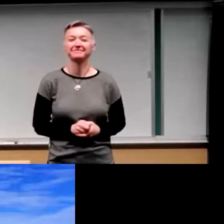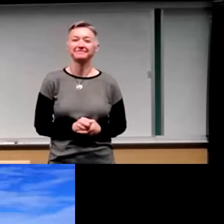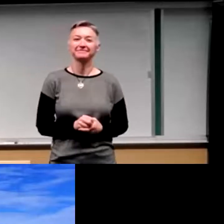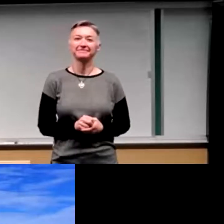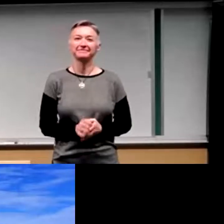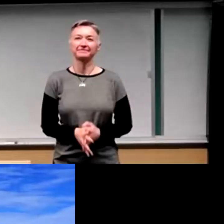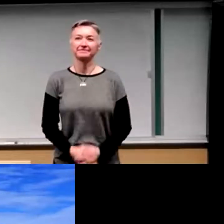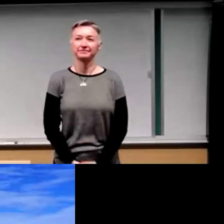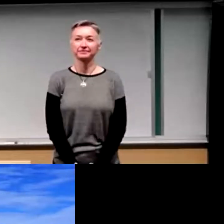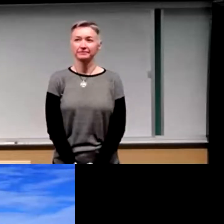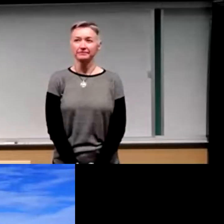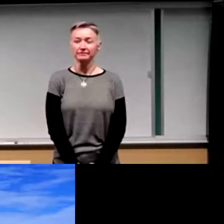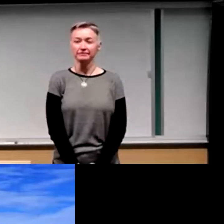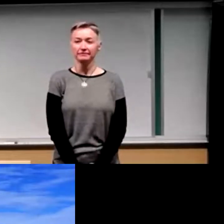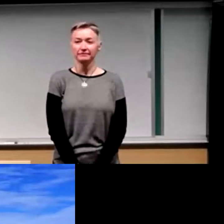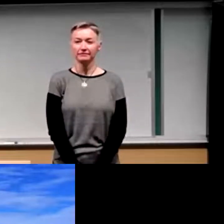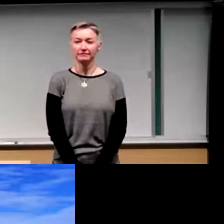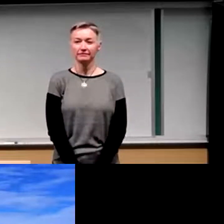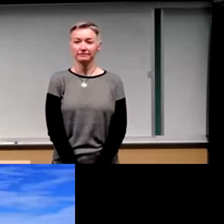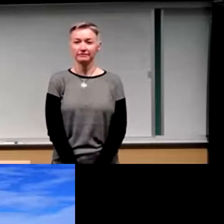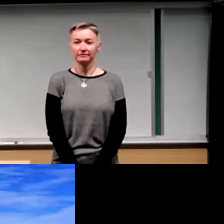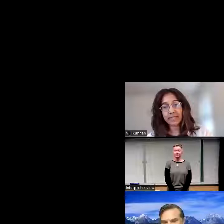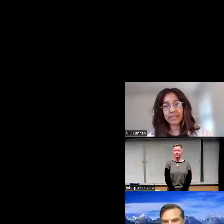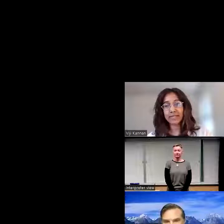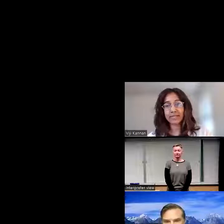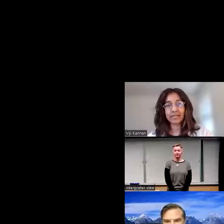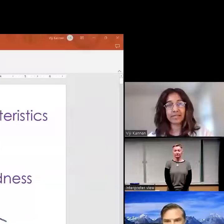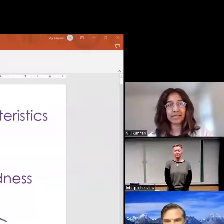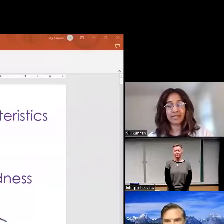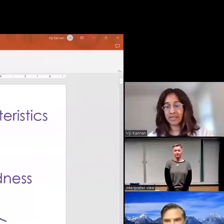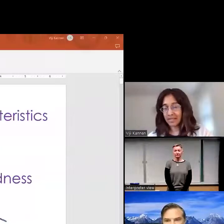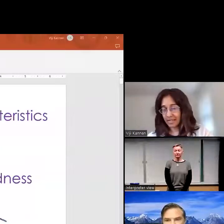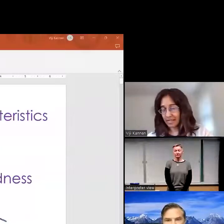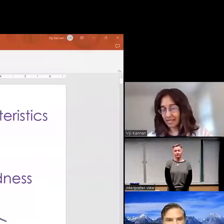So let me get to my PowerPoint.